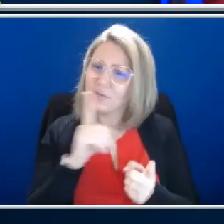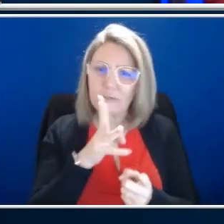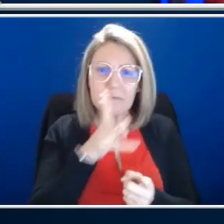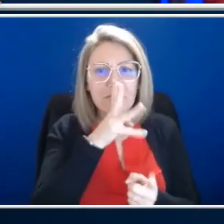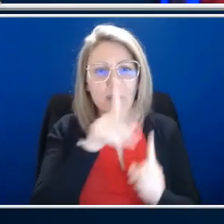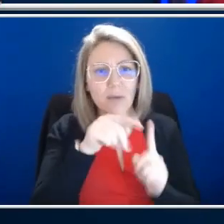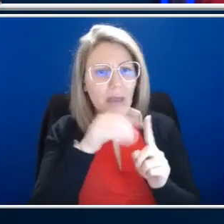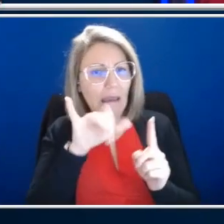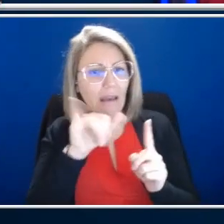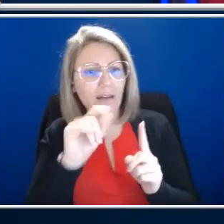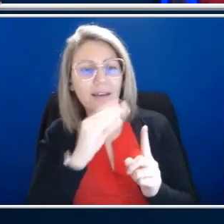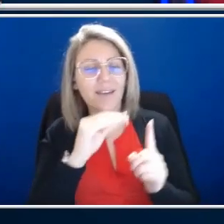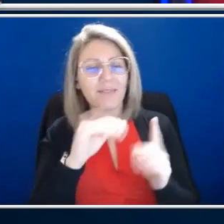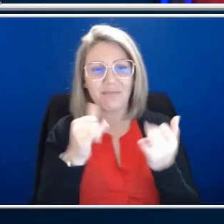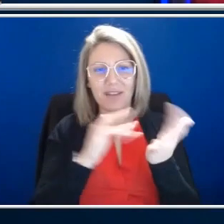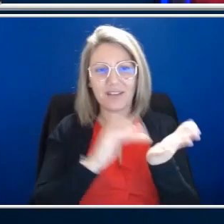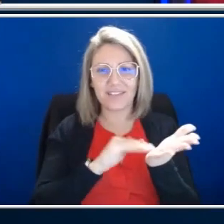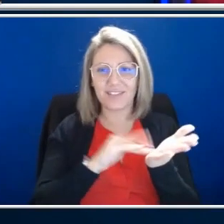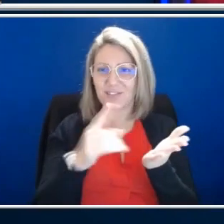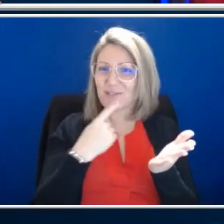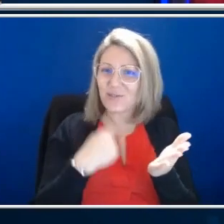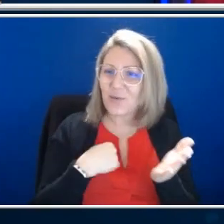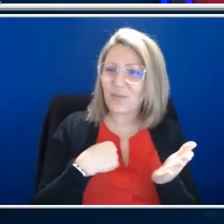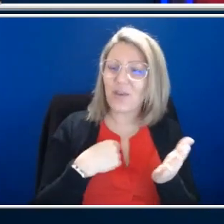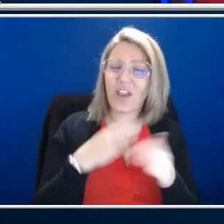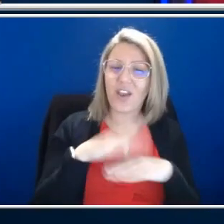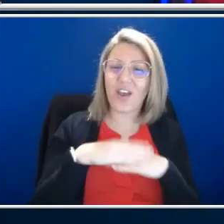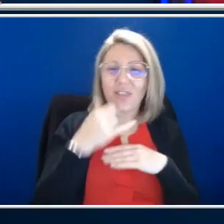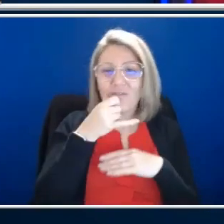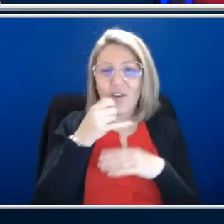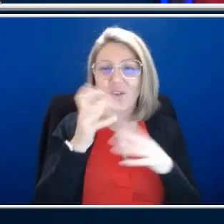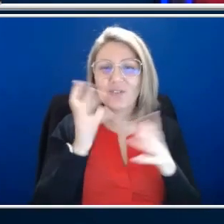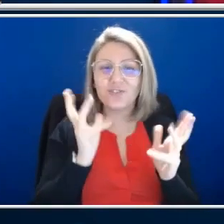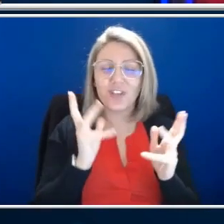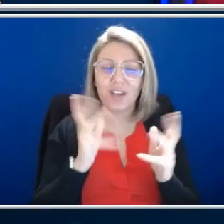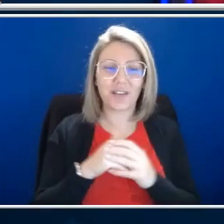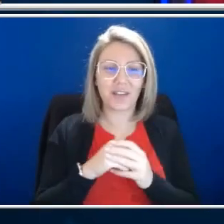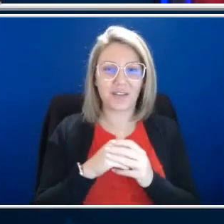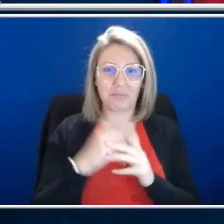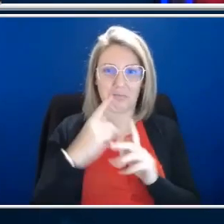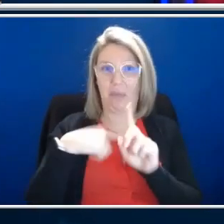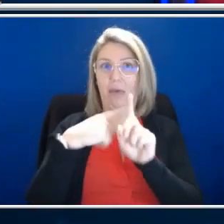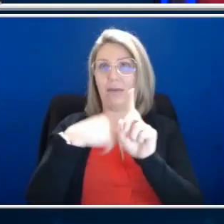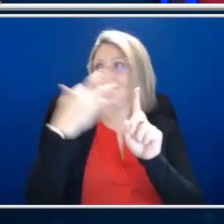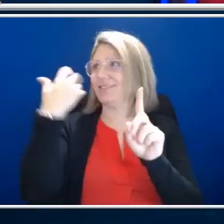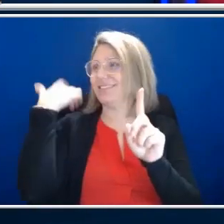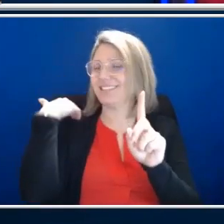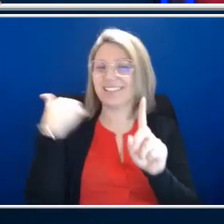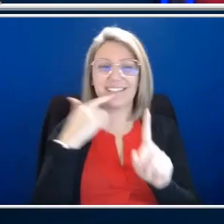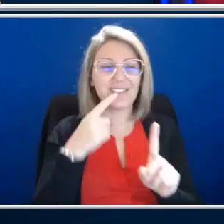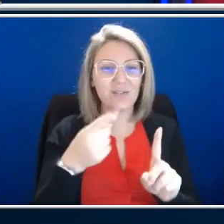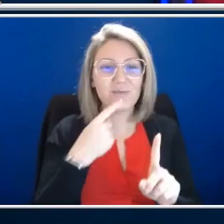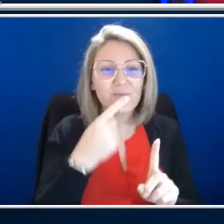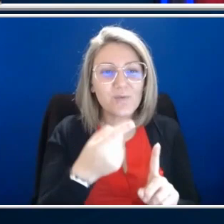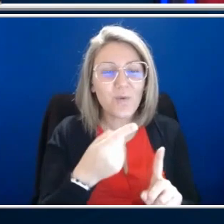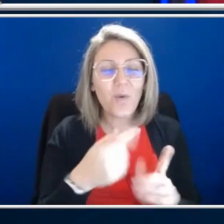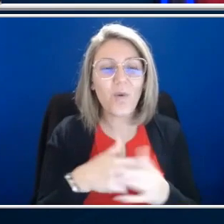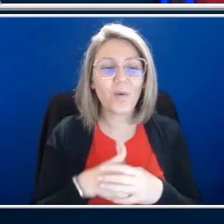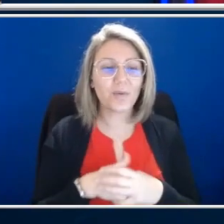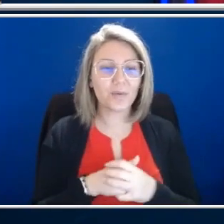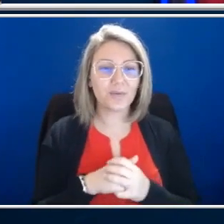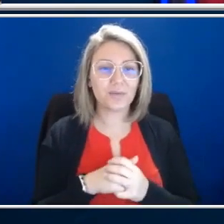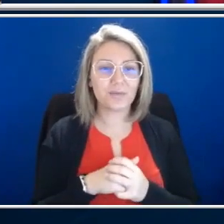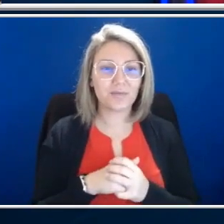You also said something to me, though, when we were on the phone chatting months ago, that you told them that if